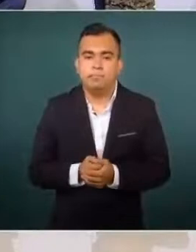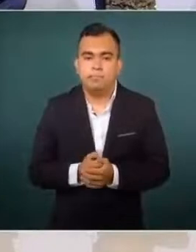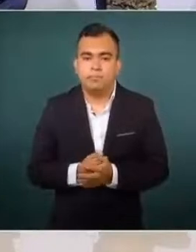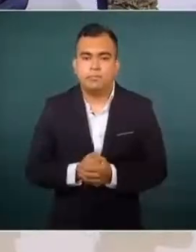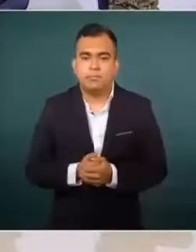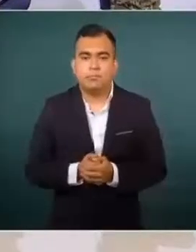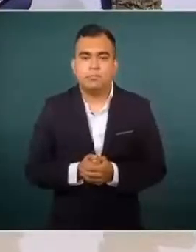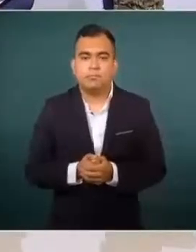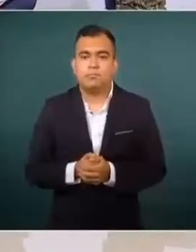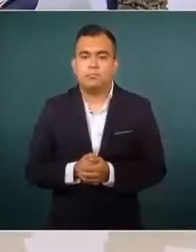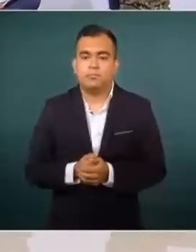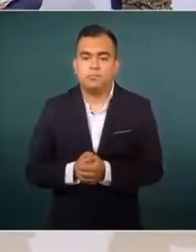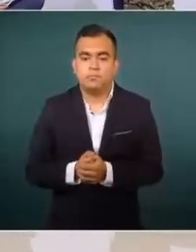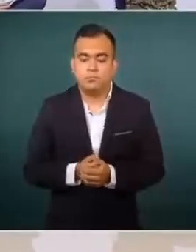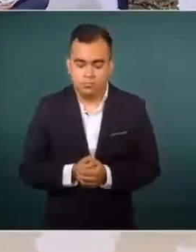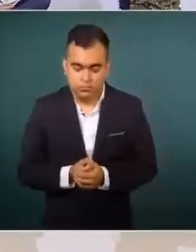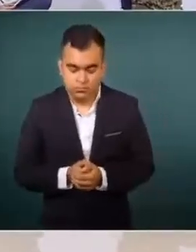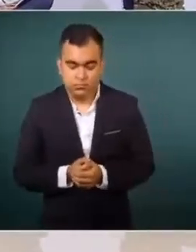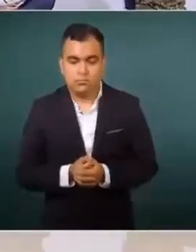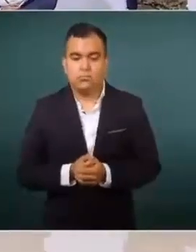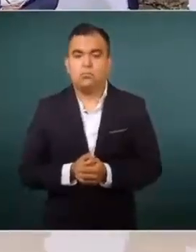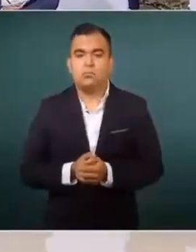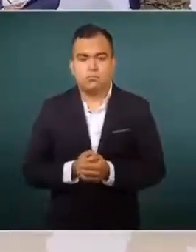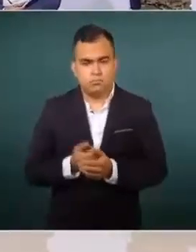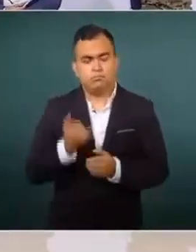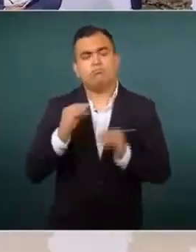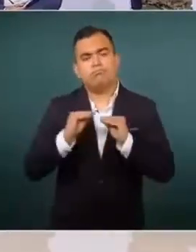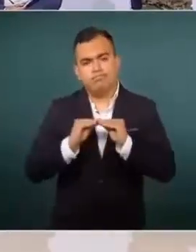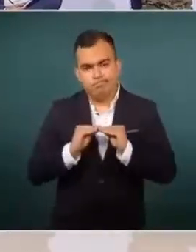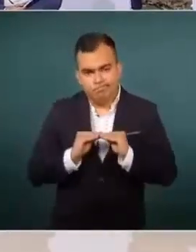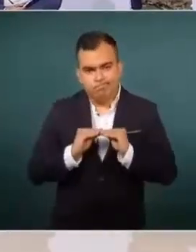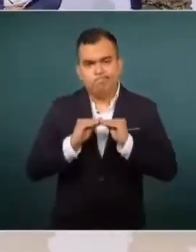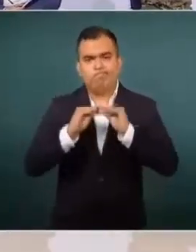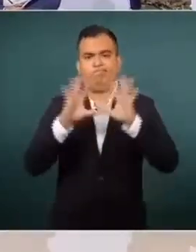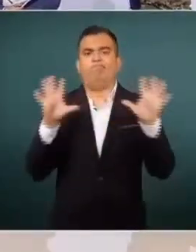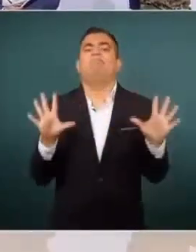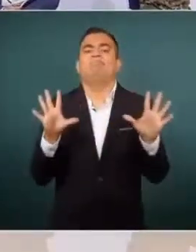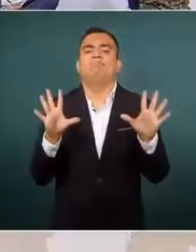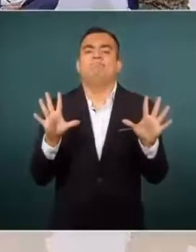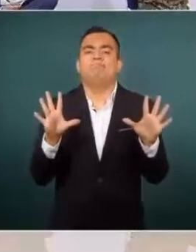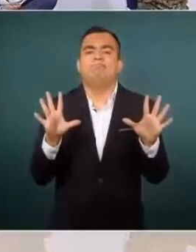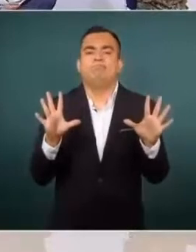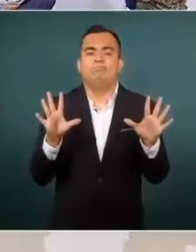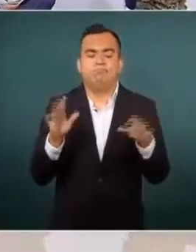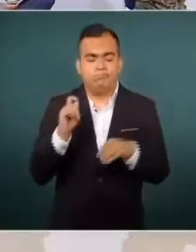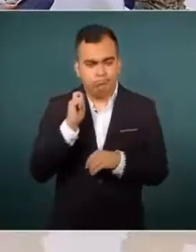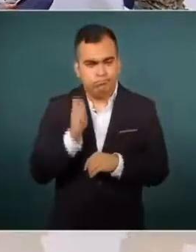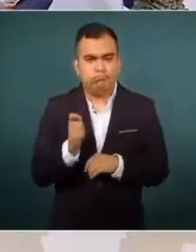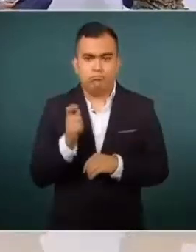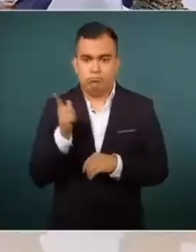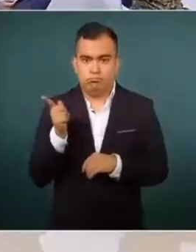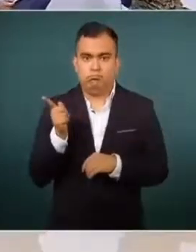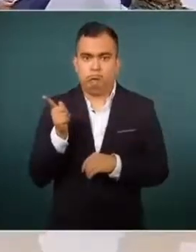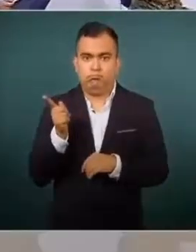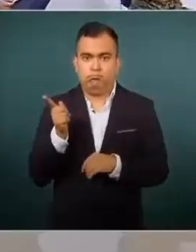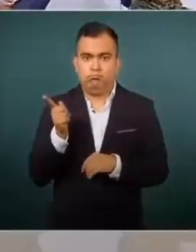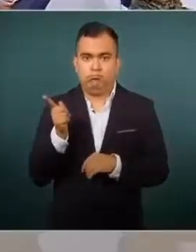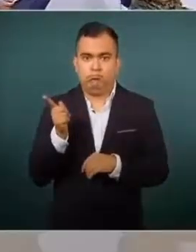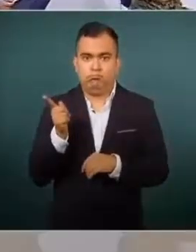Oh, he's gonna talk. All right. Bueno, por supuesto que es un planteamiento con muchas